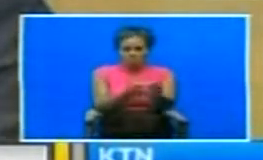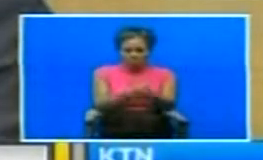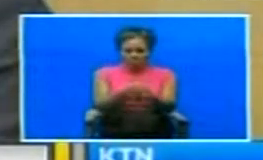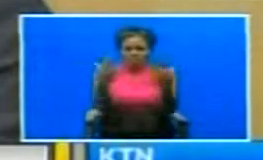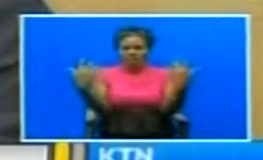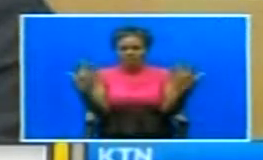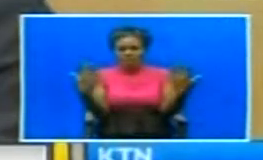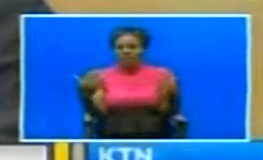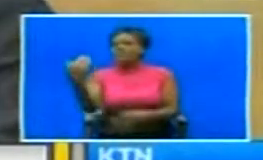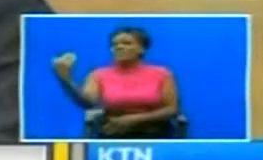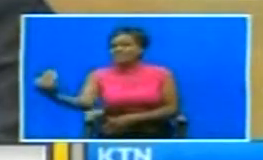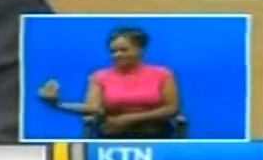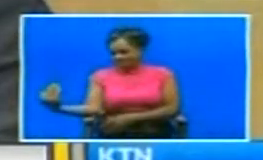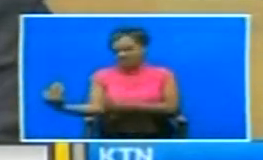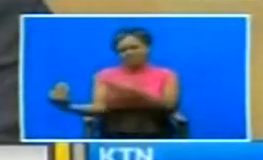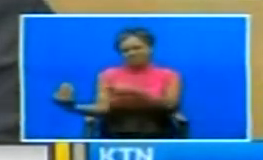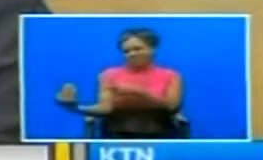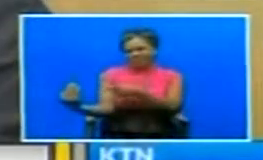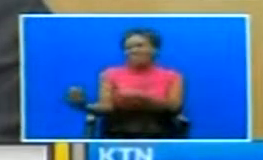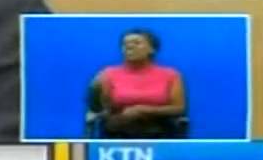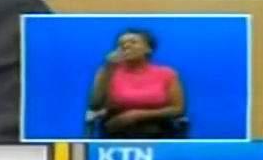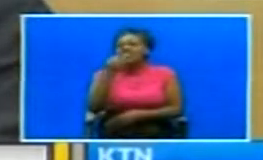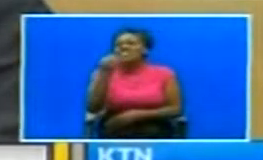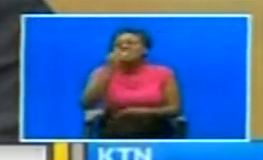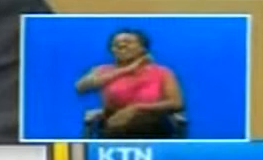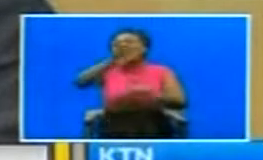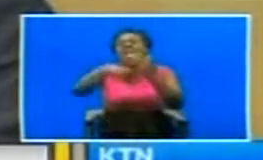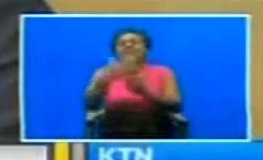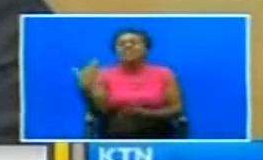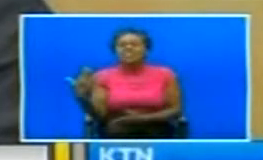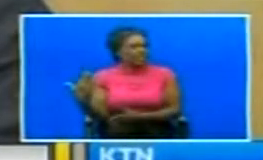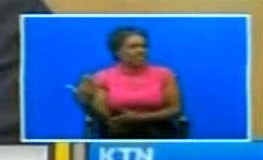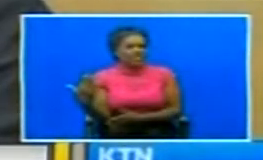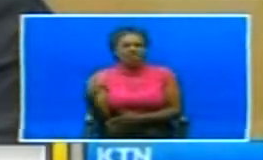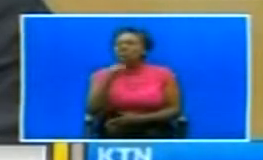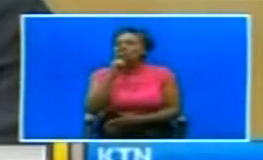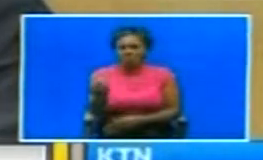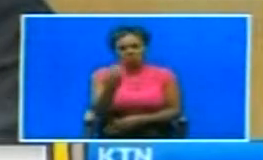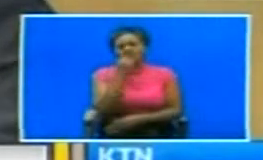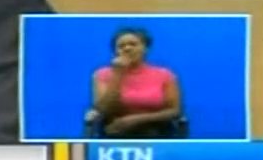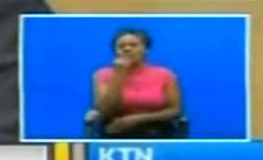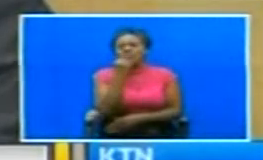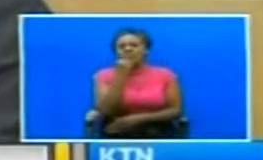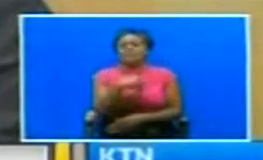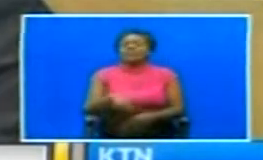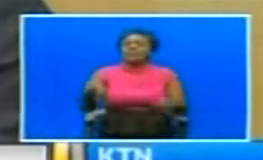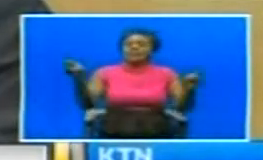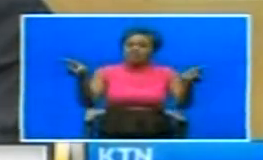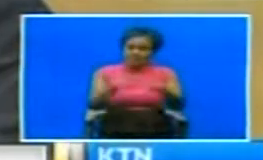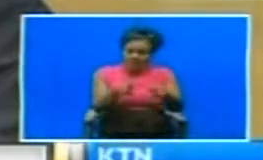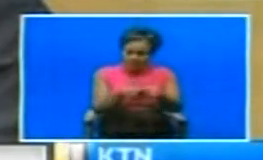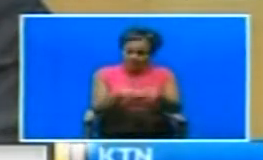because as I mentioned, children tend to eat things and put in their mouth things that are not necessarily nutritious. So again,